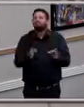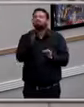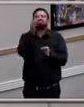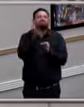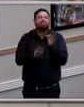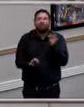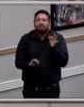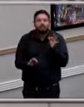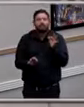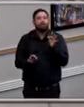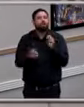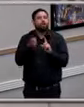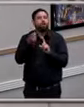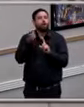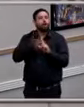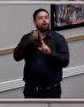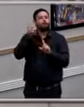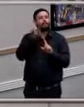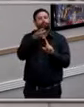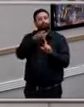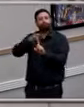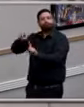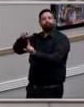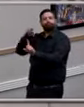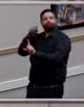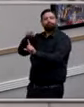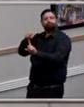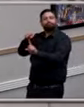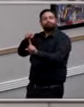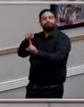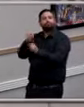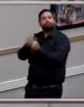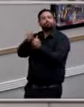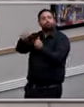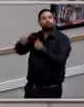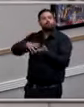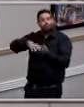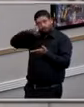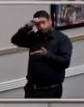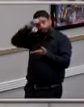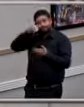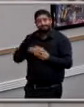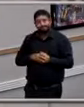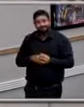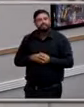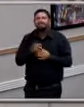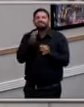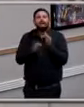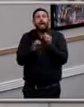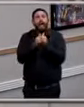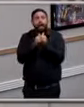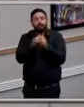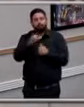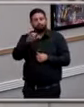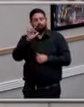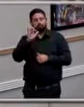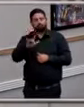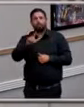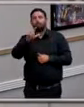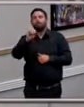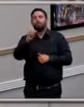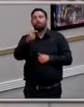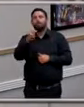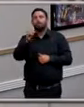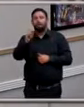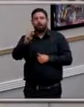simply automatically revert to asynchronous learning by logging on to Canvas to make sure that they complete their work